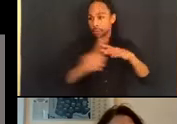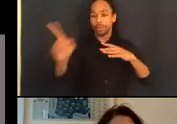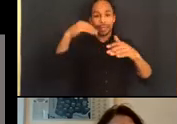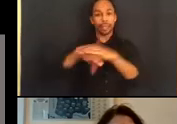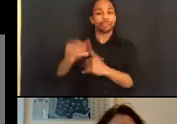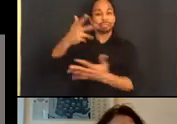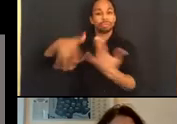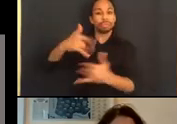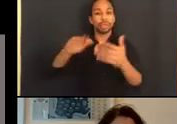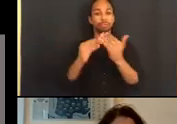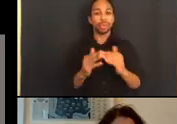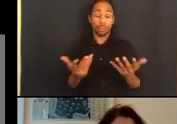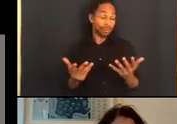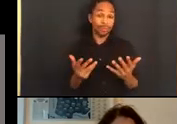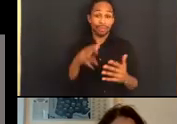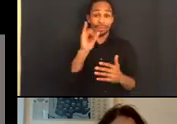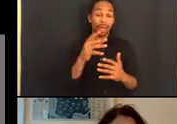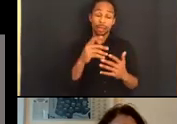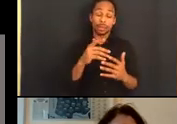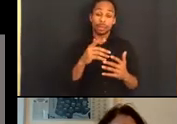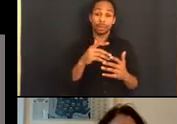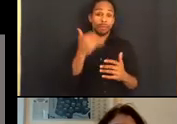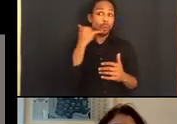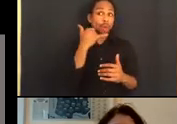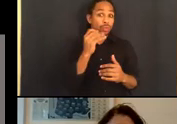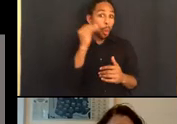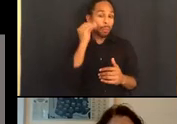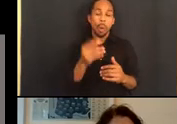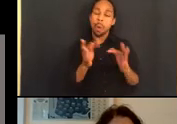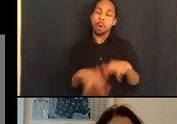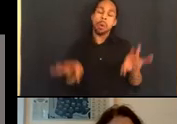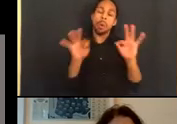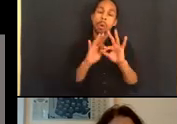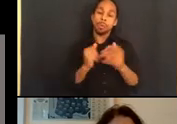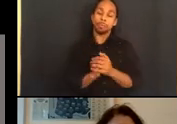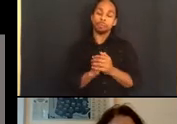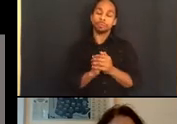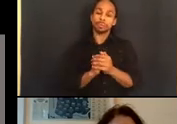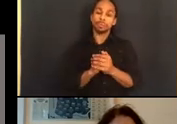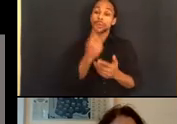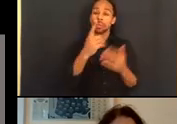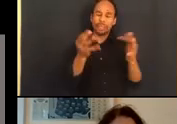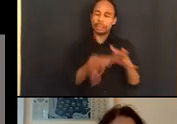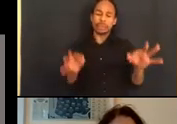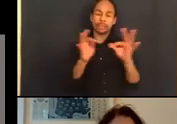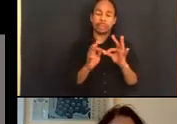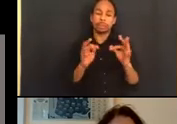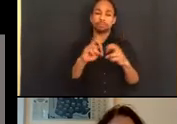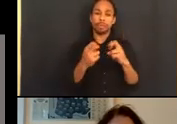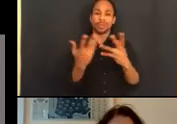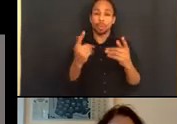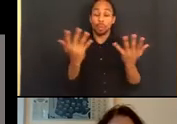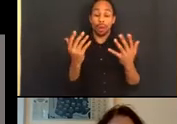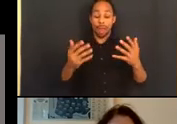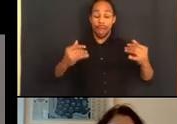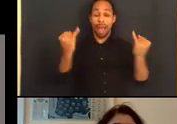time that they have been held in detention. One of the biggest issues here is, of course,